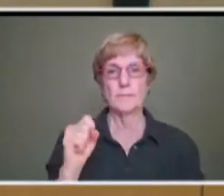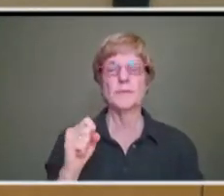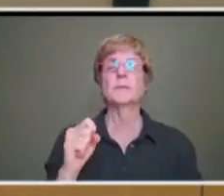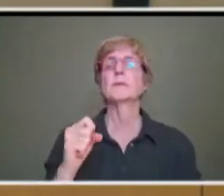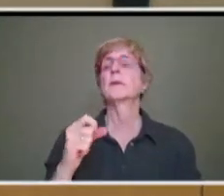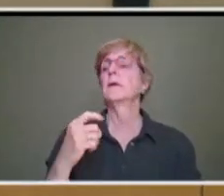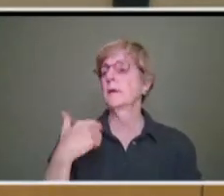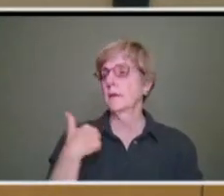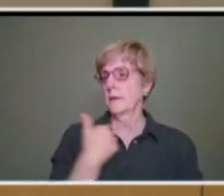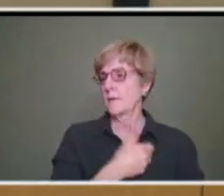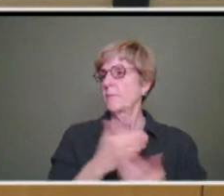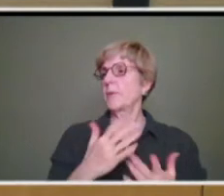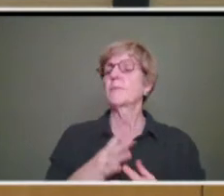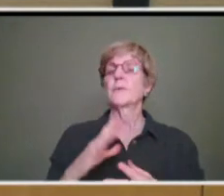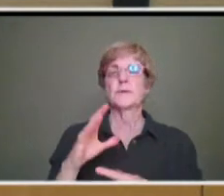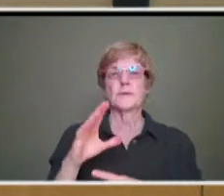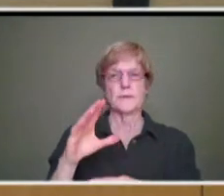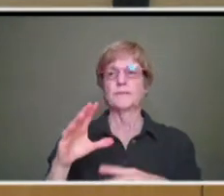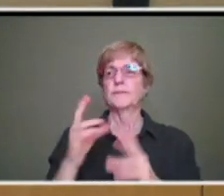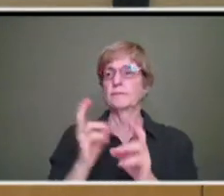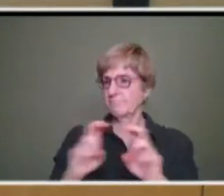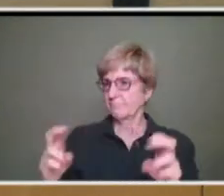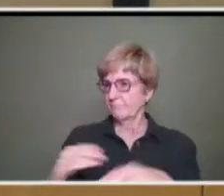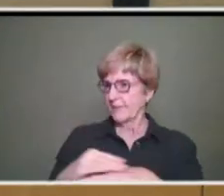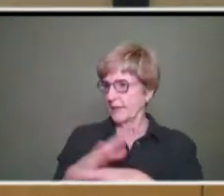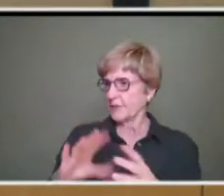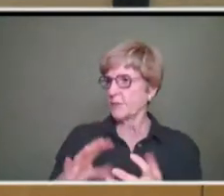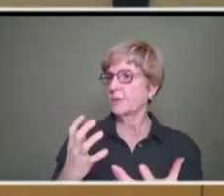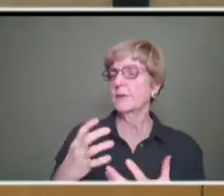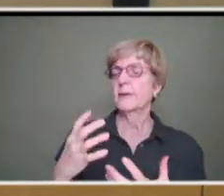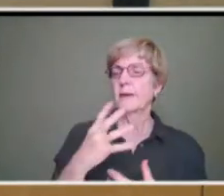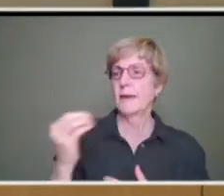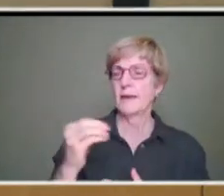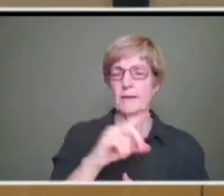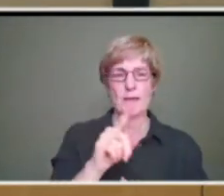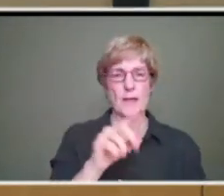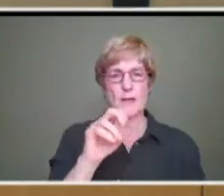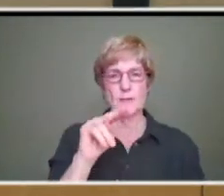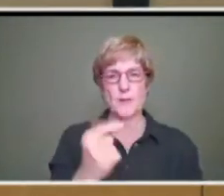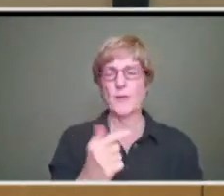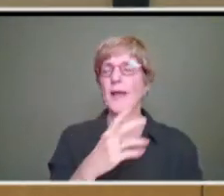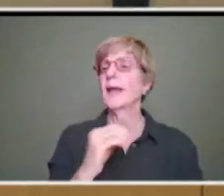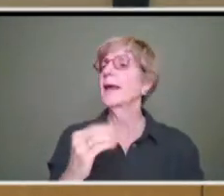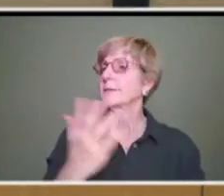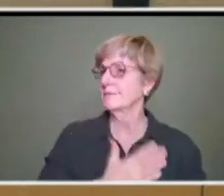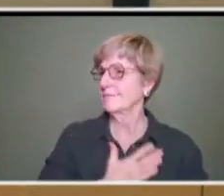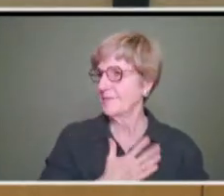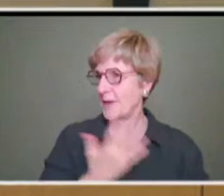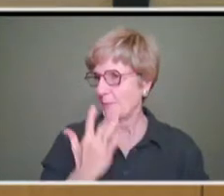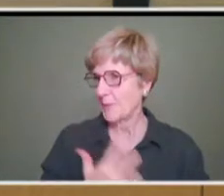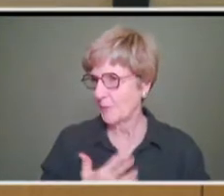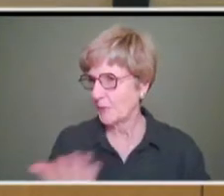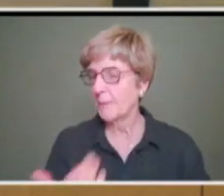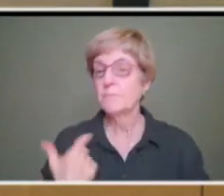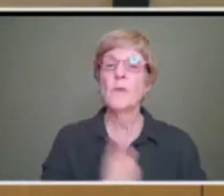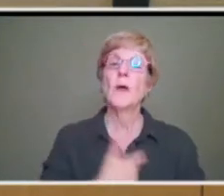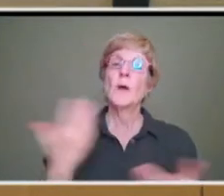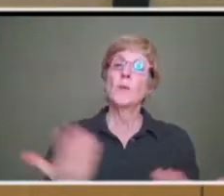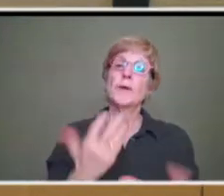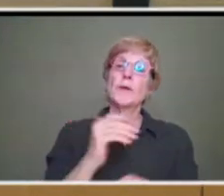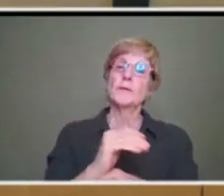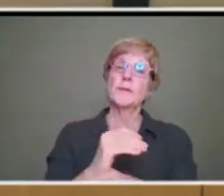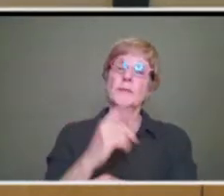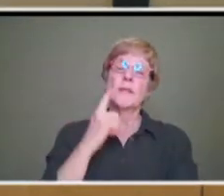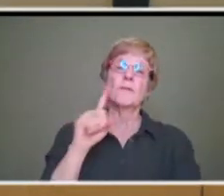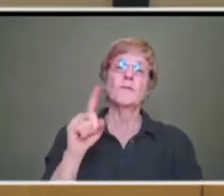the zoning committee it's good to be here and by the way mayor Pro Tim happy birthday um thank you we're here tonight on behalf of a